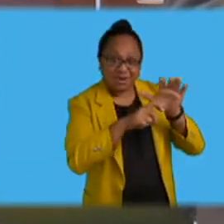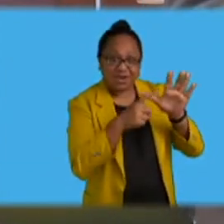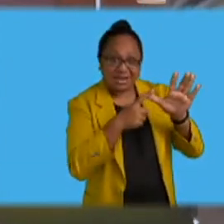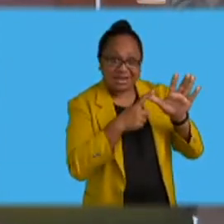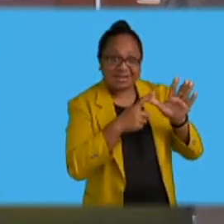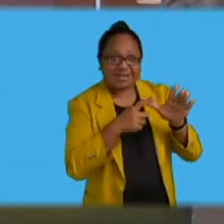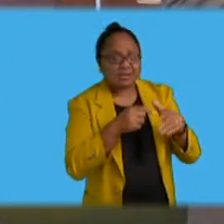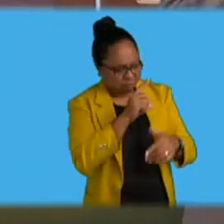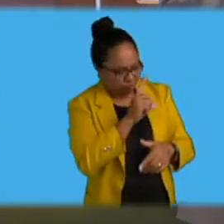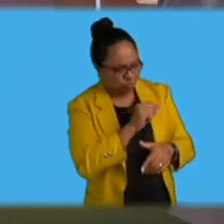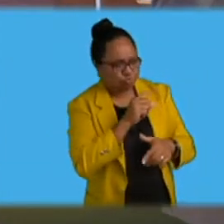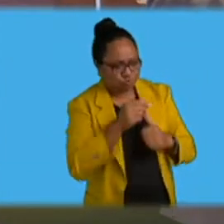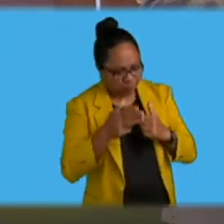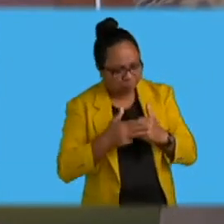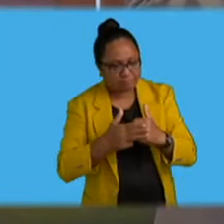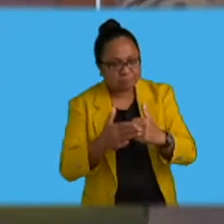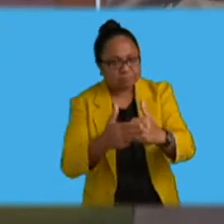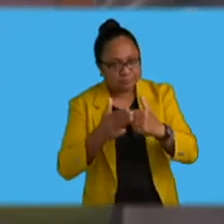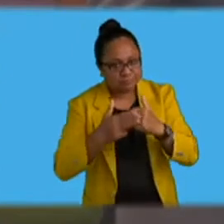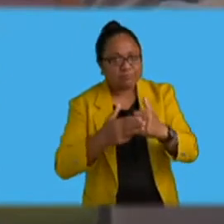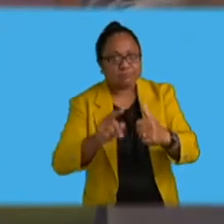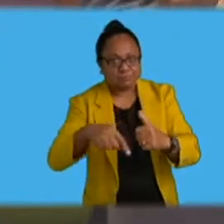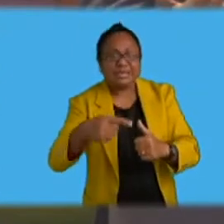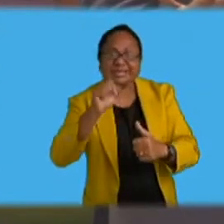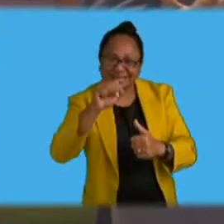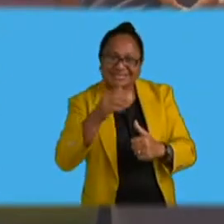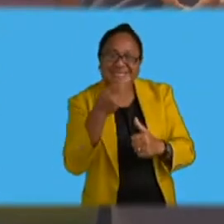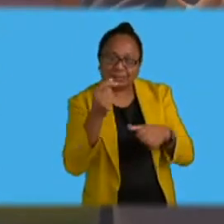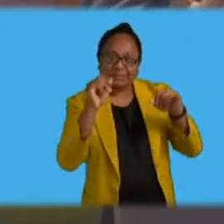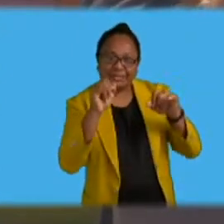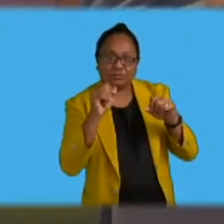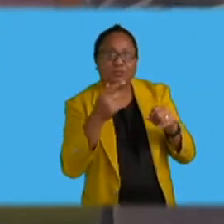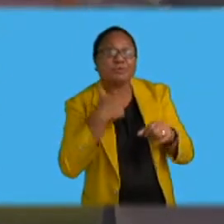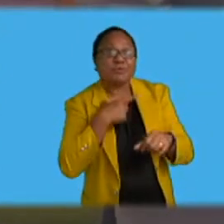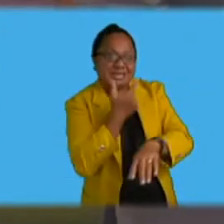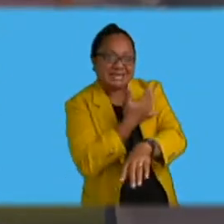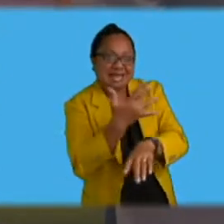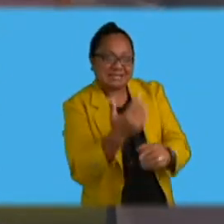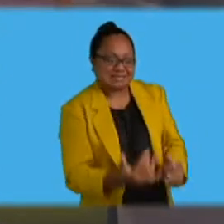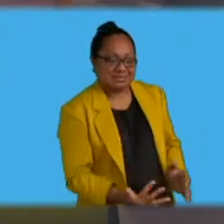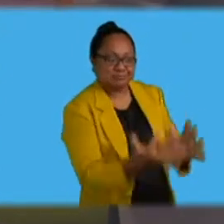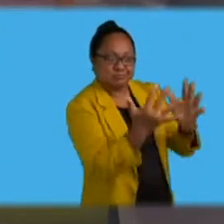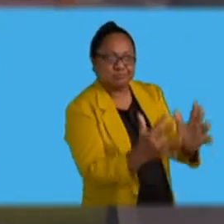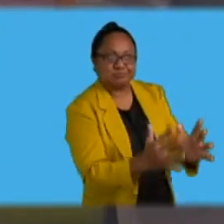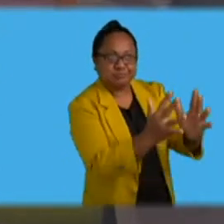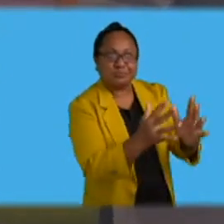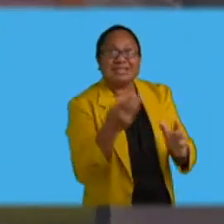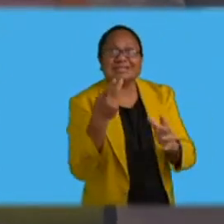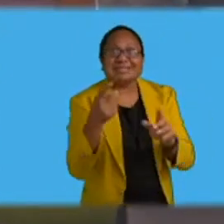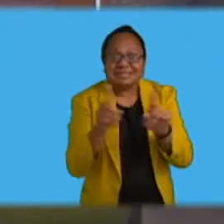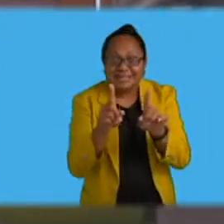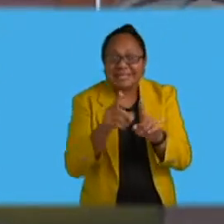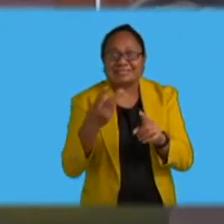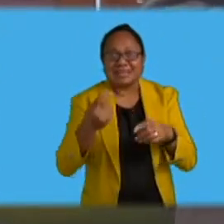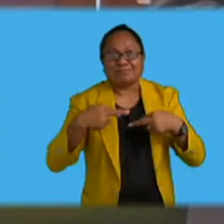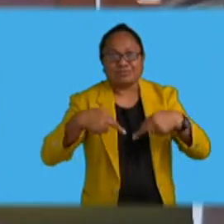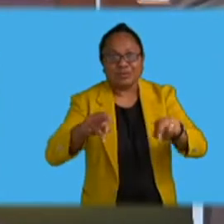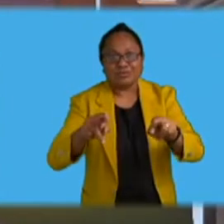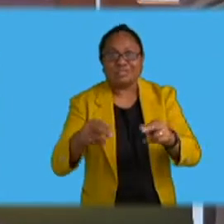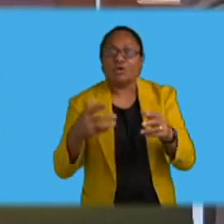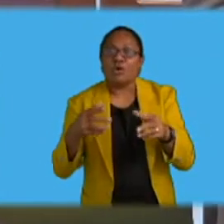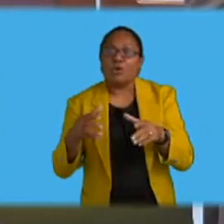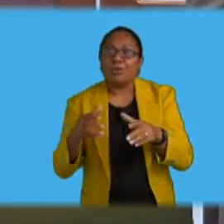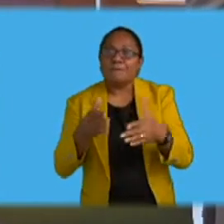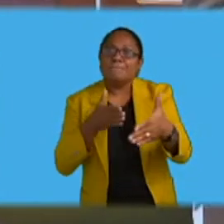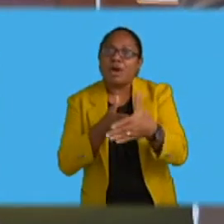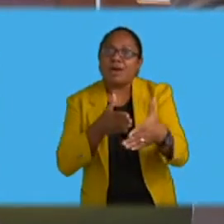maintenance. There were some issues with overgrown grasses, which was raised by Honourable Prem Singh in terms of drainage.